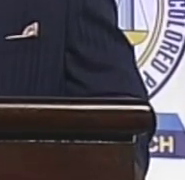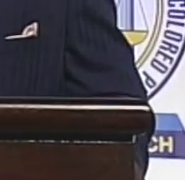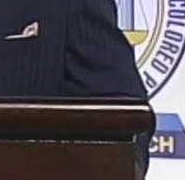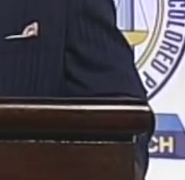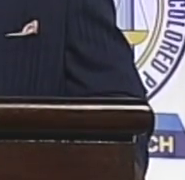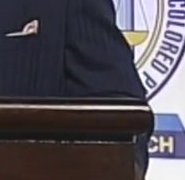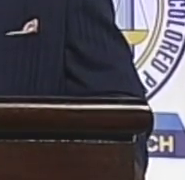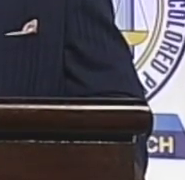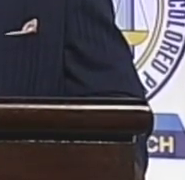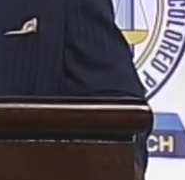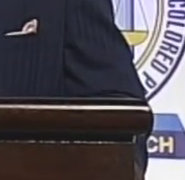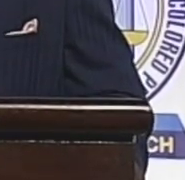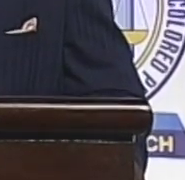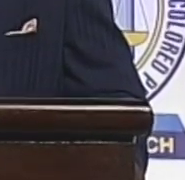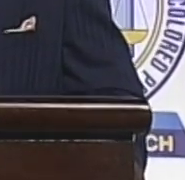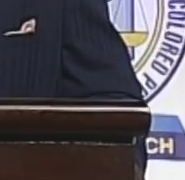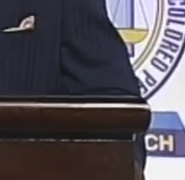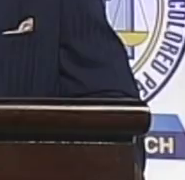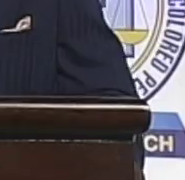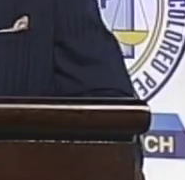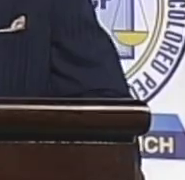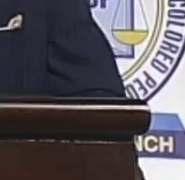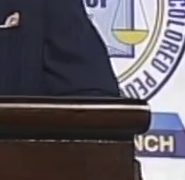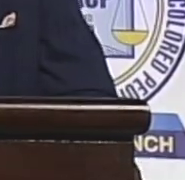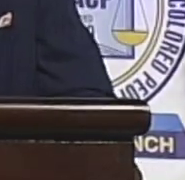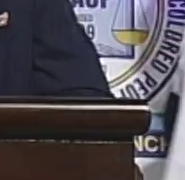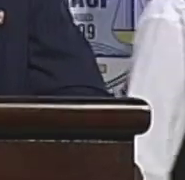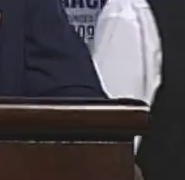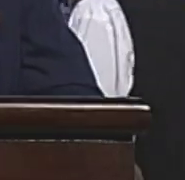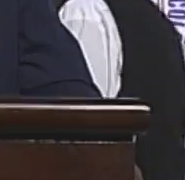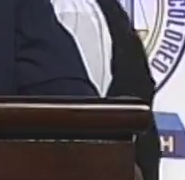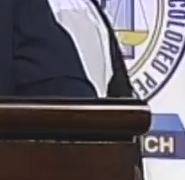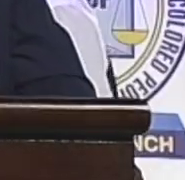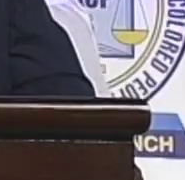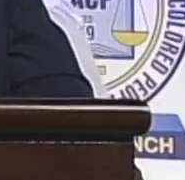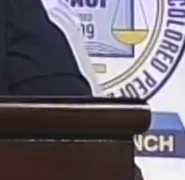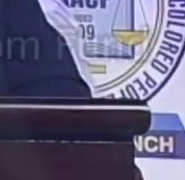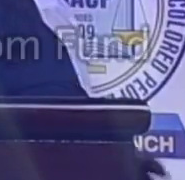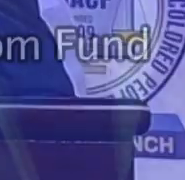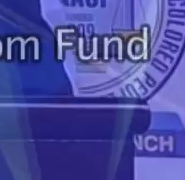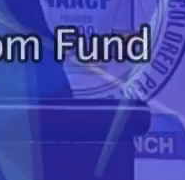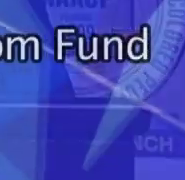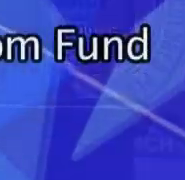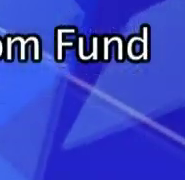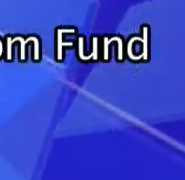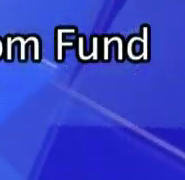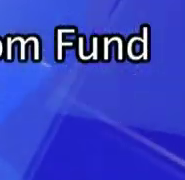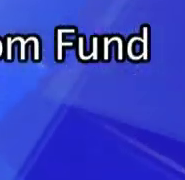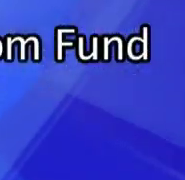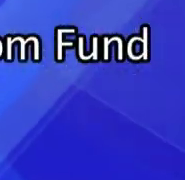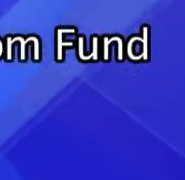largest sit-down dinner. It is our distinct pleasure to now call this dinner to order.